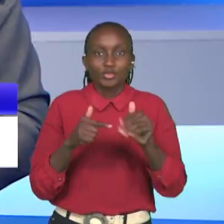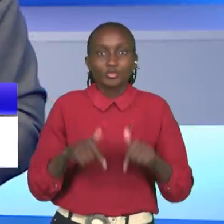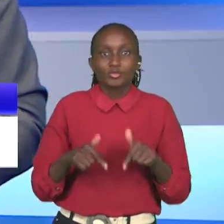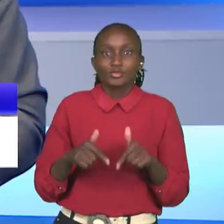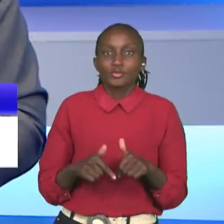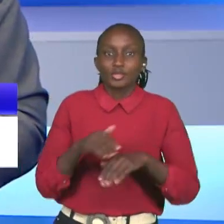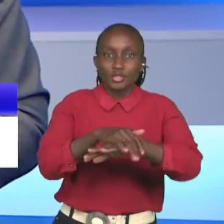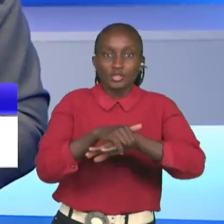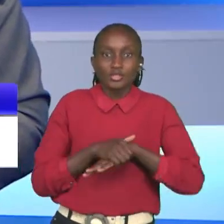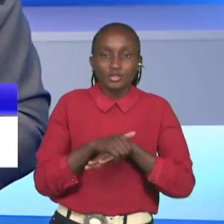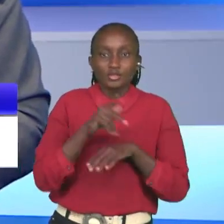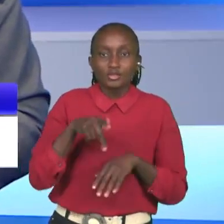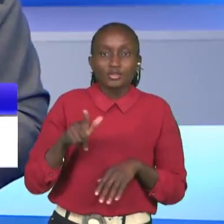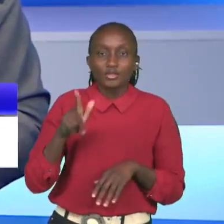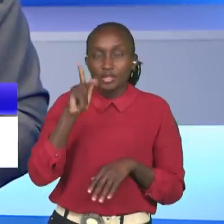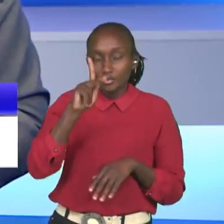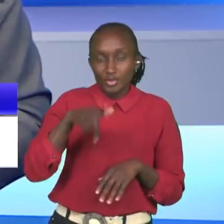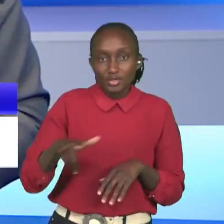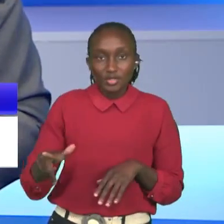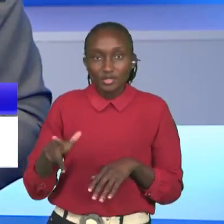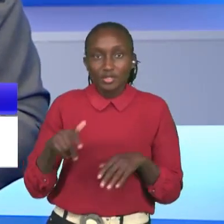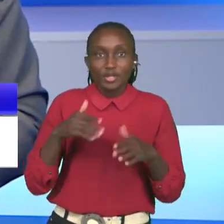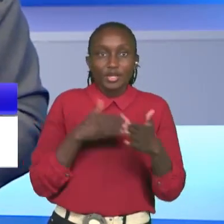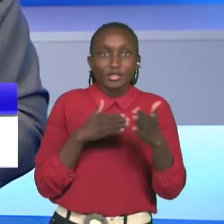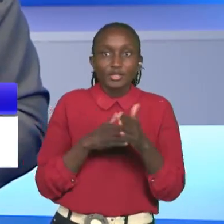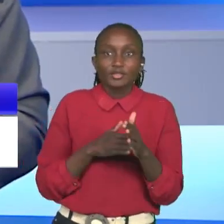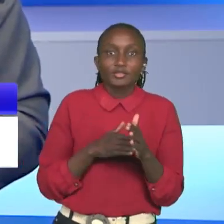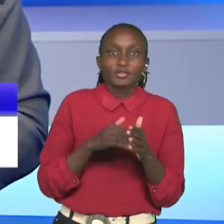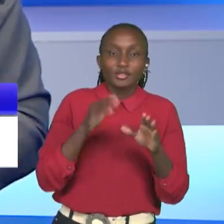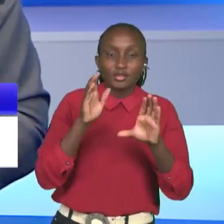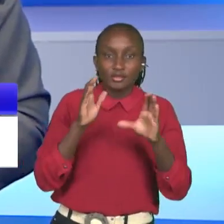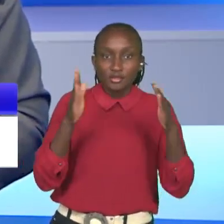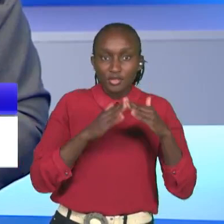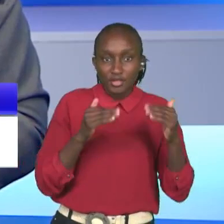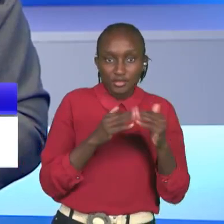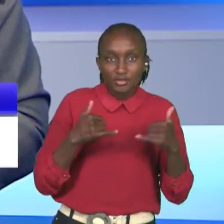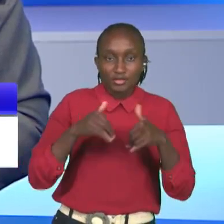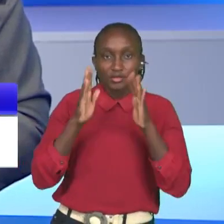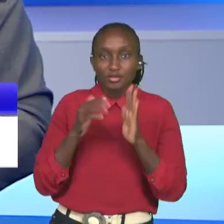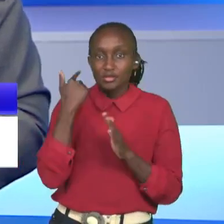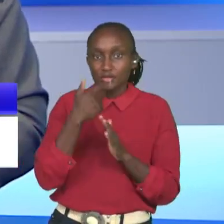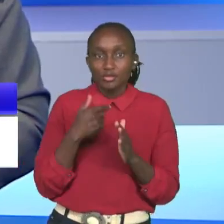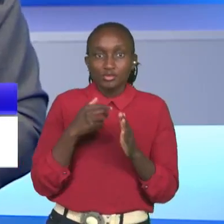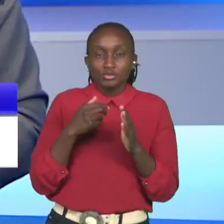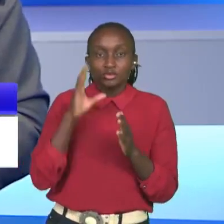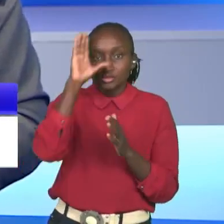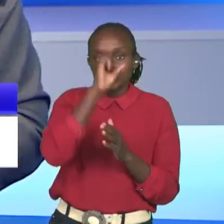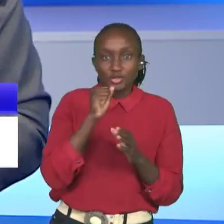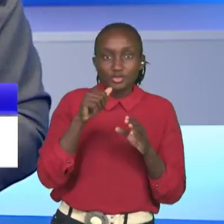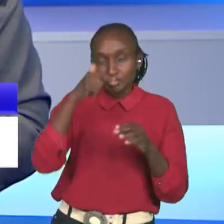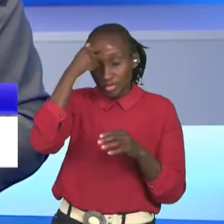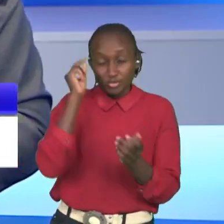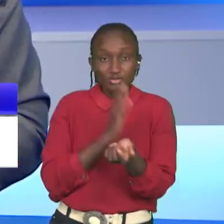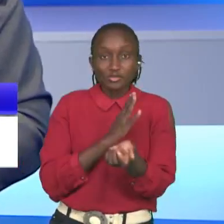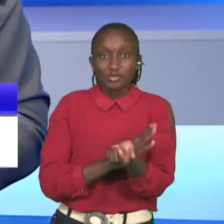English Premier League clash against bitter rivals Arsenal FC. Arsenal striker Alexandre Lacazette is ruled out with an ankle injury.